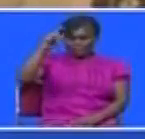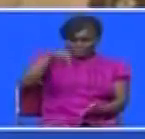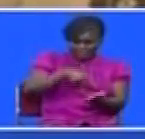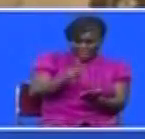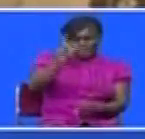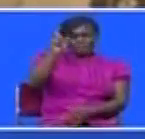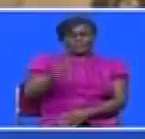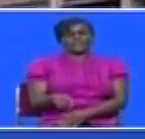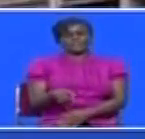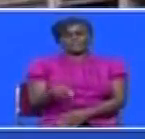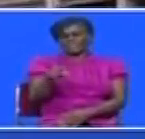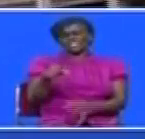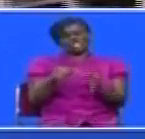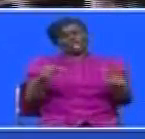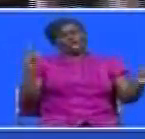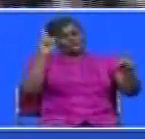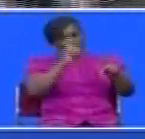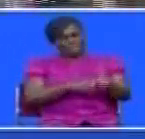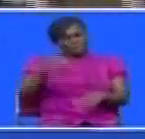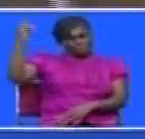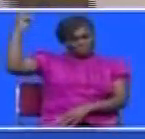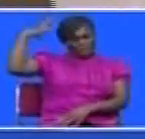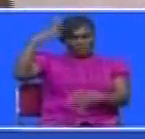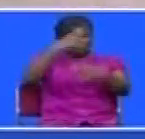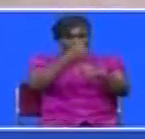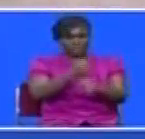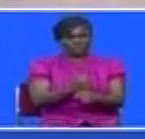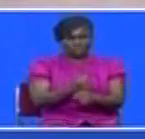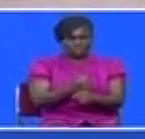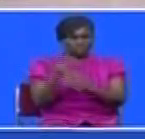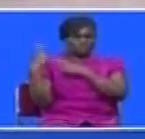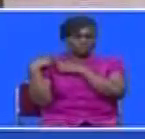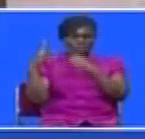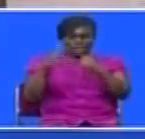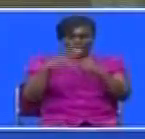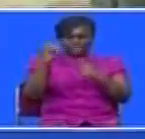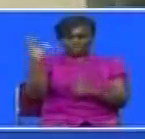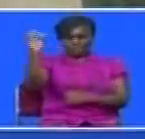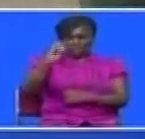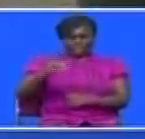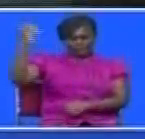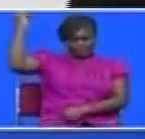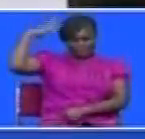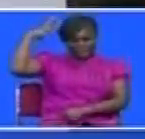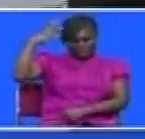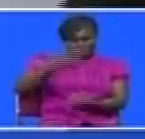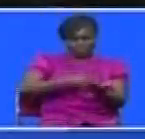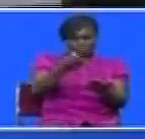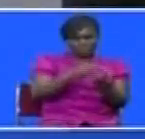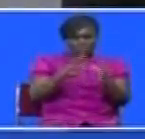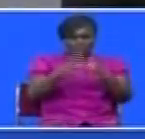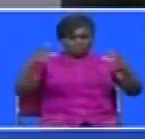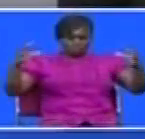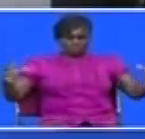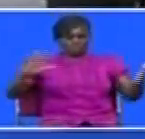wayleaf. And it takes a bit of time. The lighting company that accounts for 90% of Kenya's electricity distribution extended its